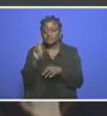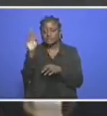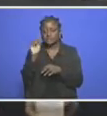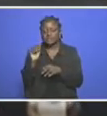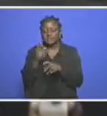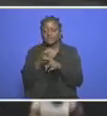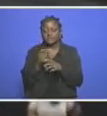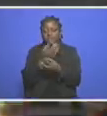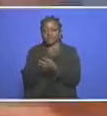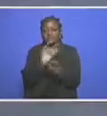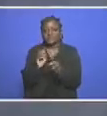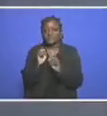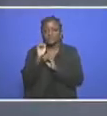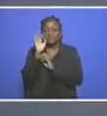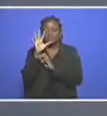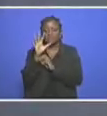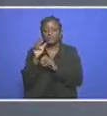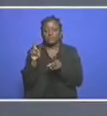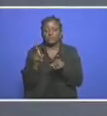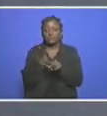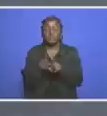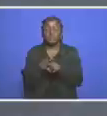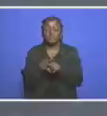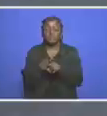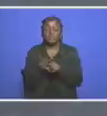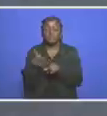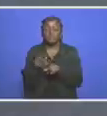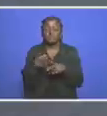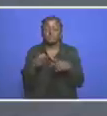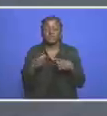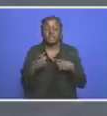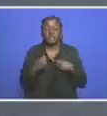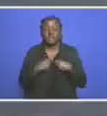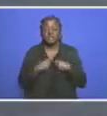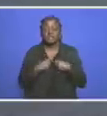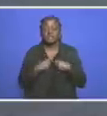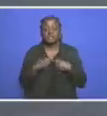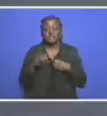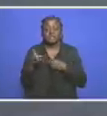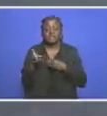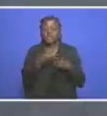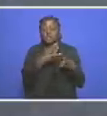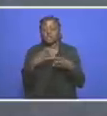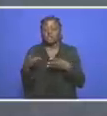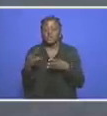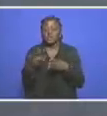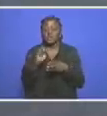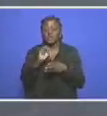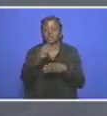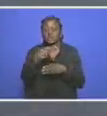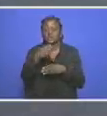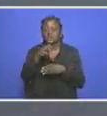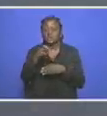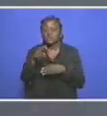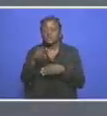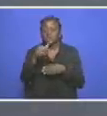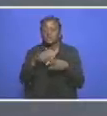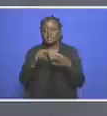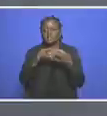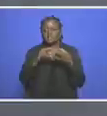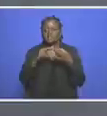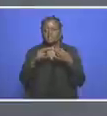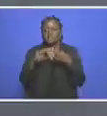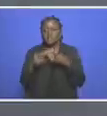also support Jones's MVP argument, as she led the WNBA in win shares and defensive rating. She was right behind Brittany Griner in